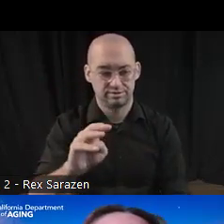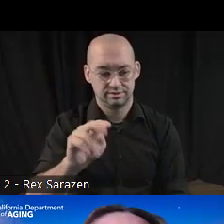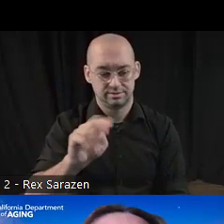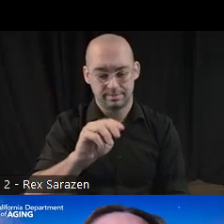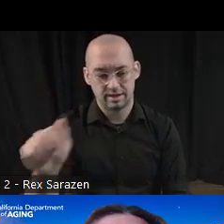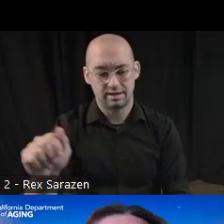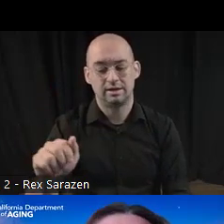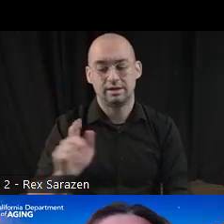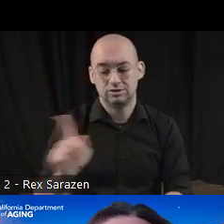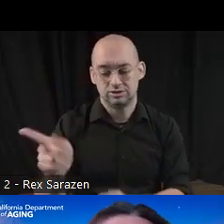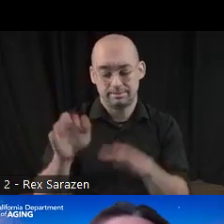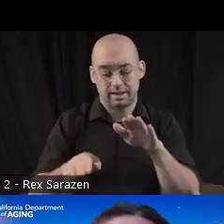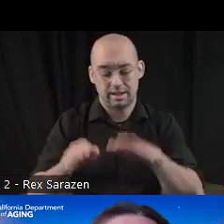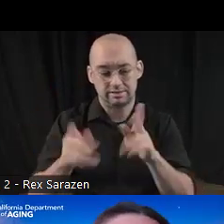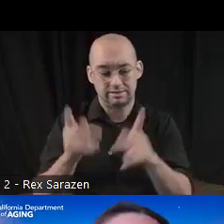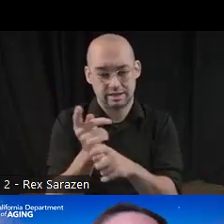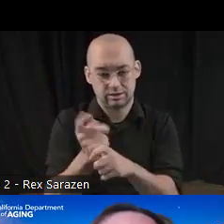community